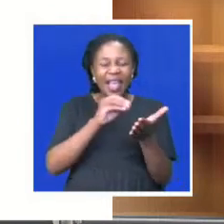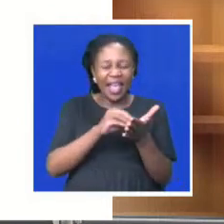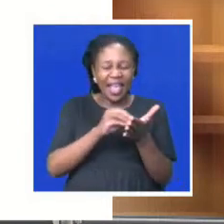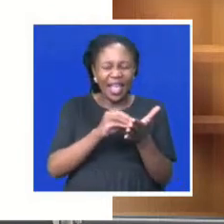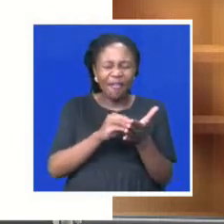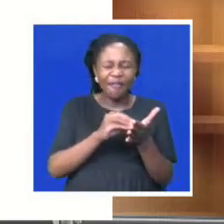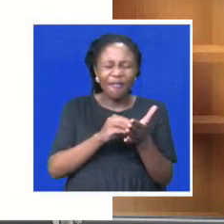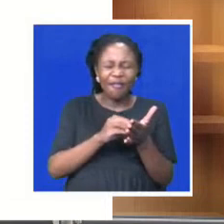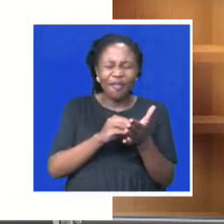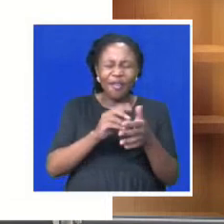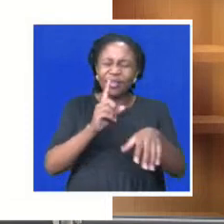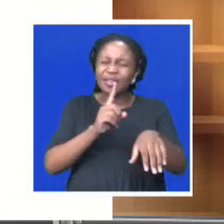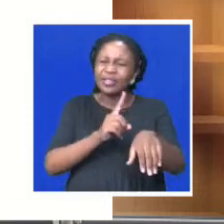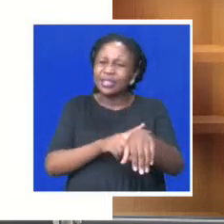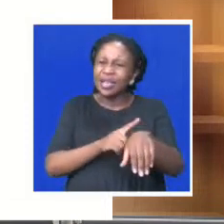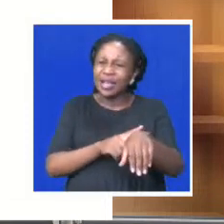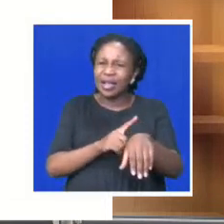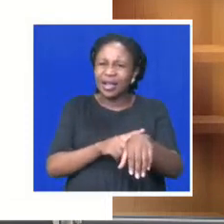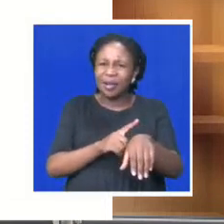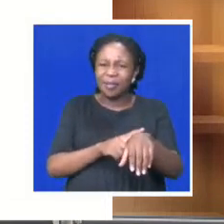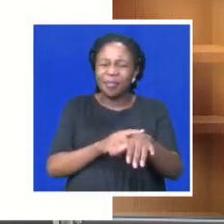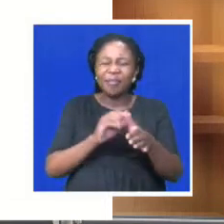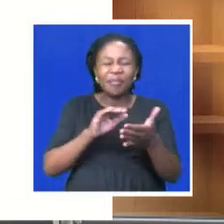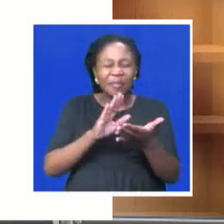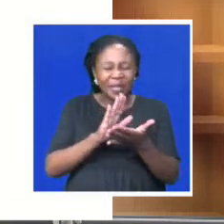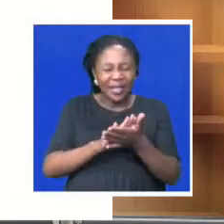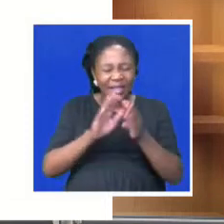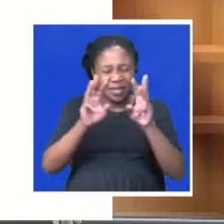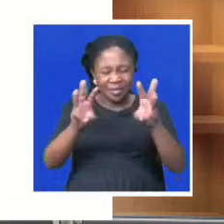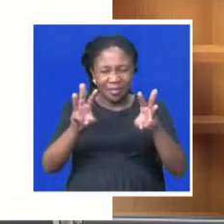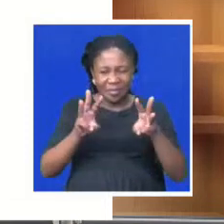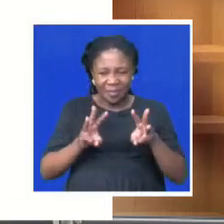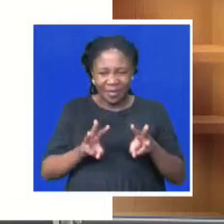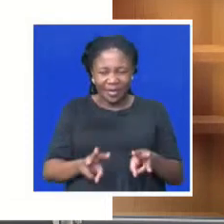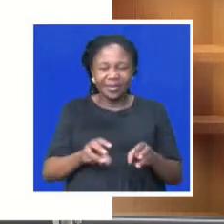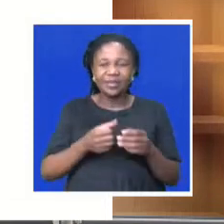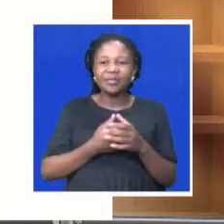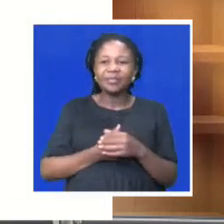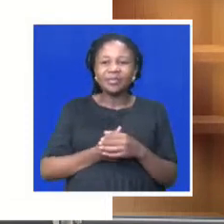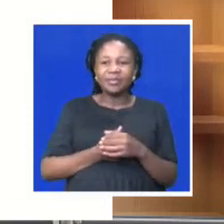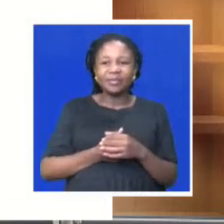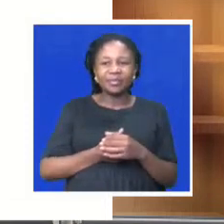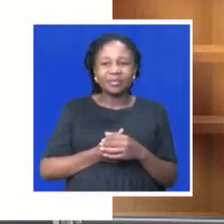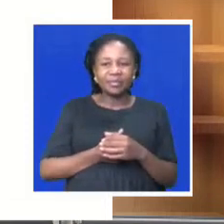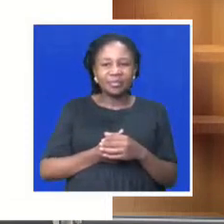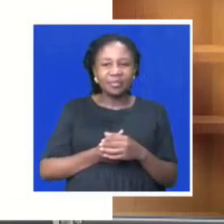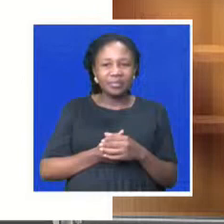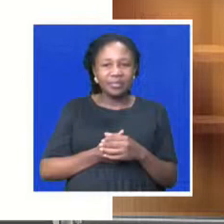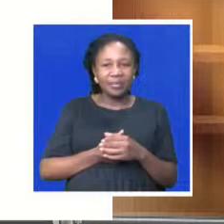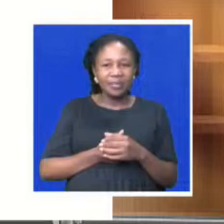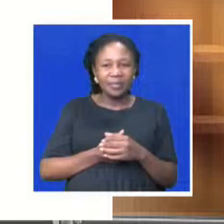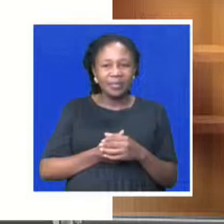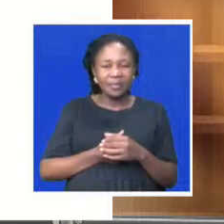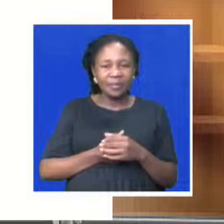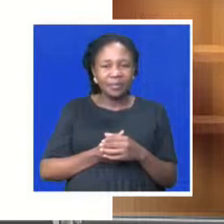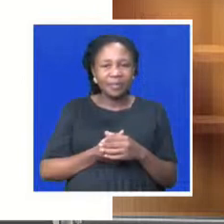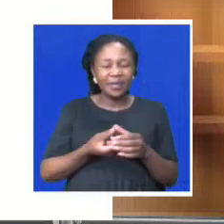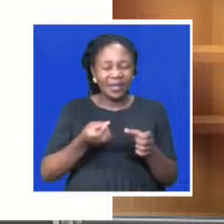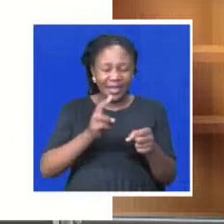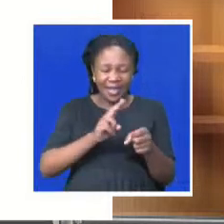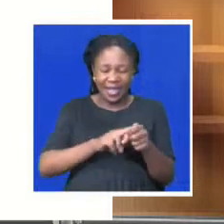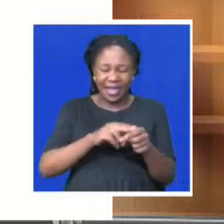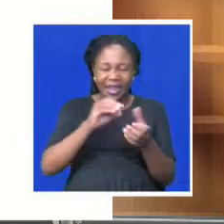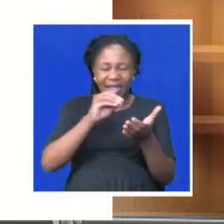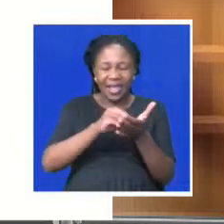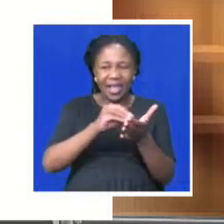in a particular place and time. It also has a